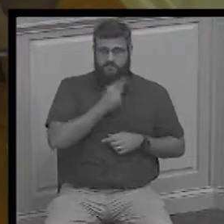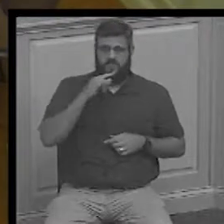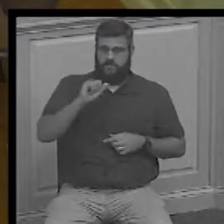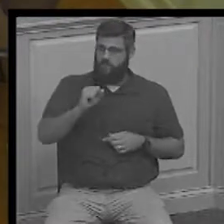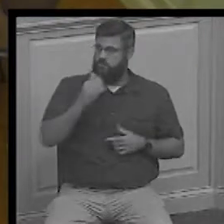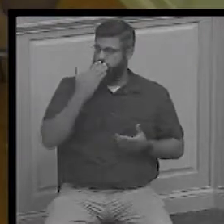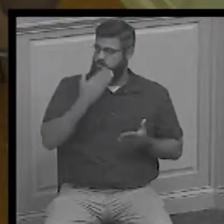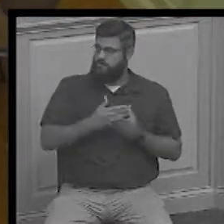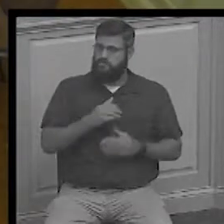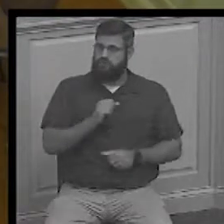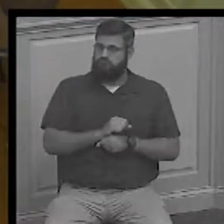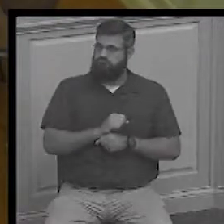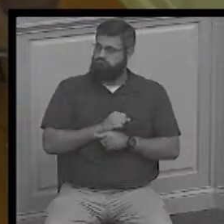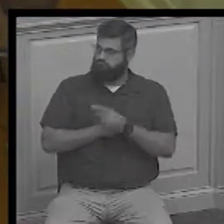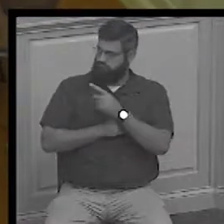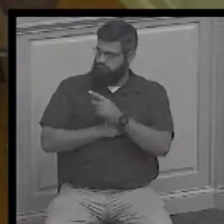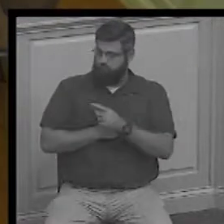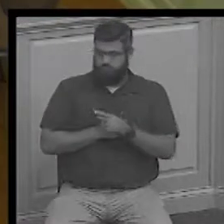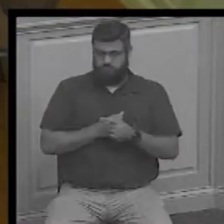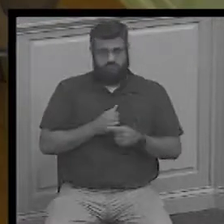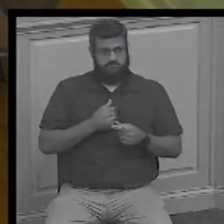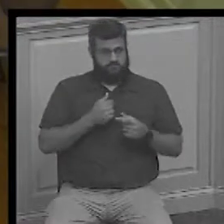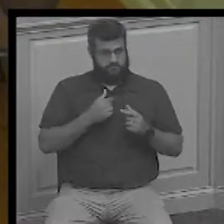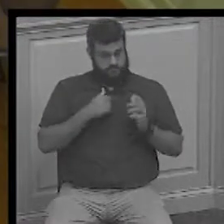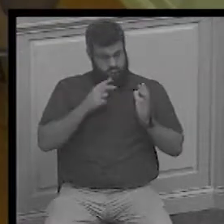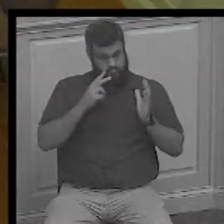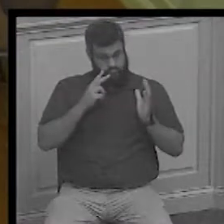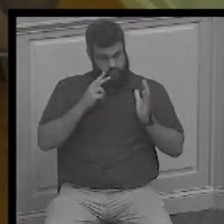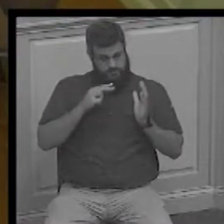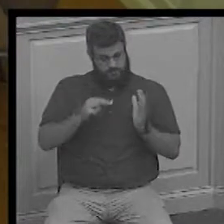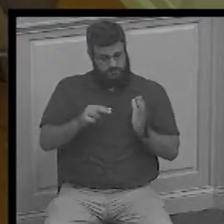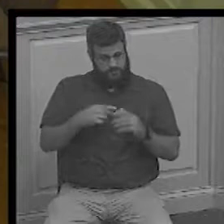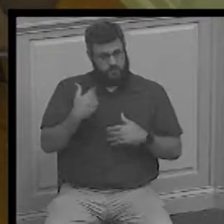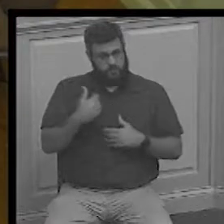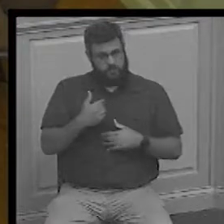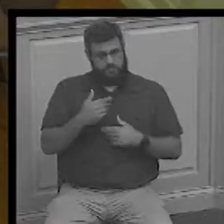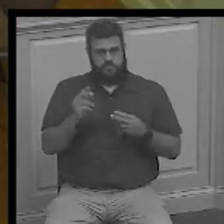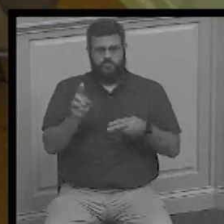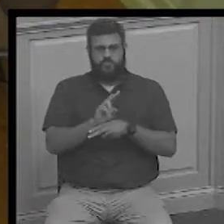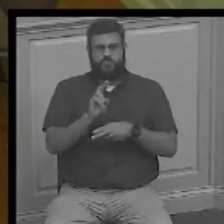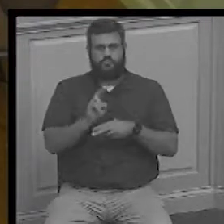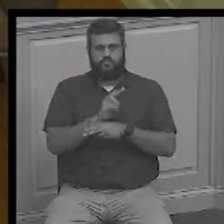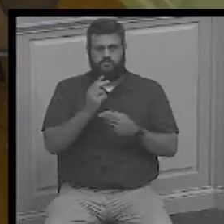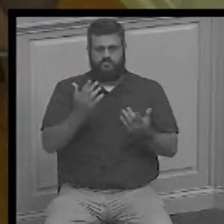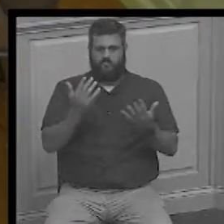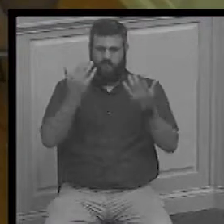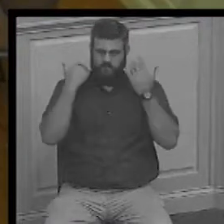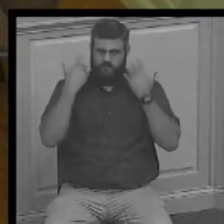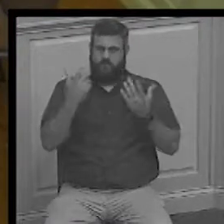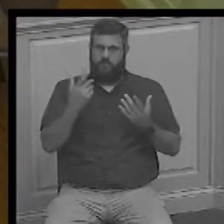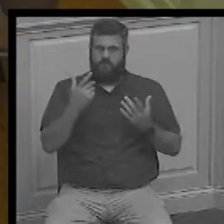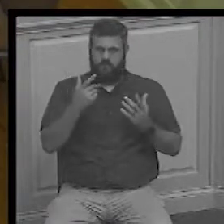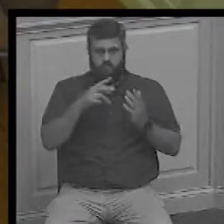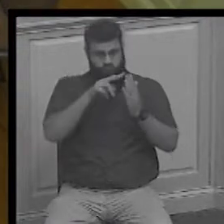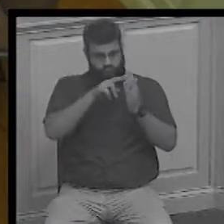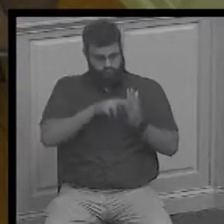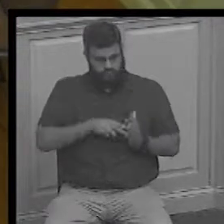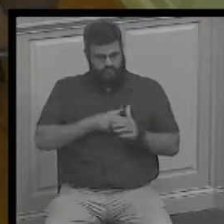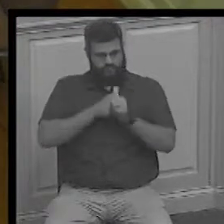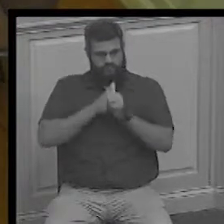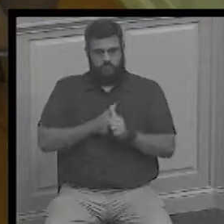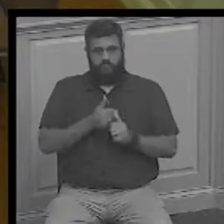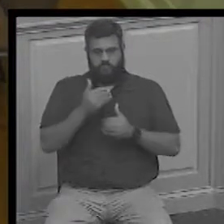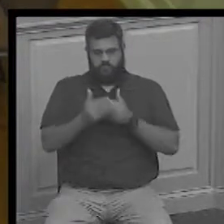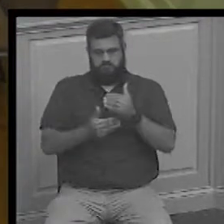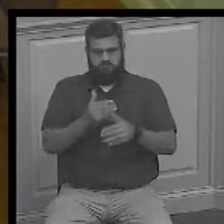thought, in my attempt to read it, it was user-friendly for someone to be able to read it and follow a process.